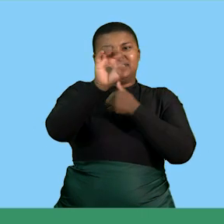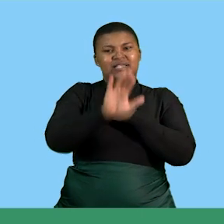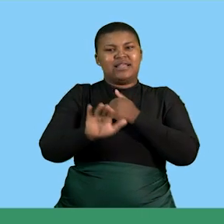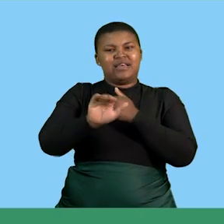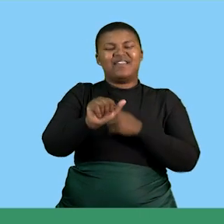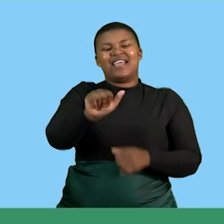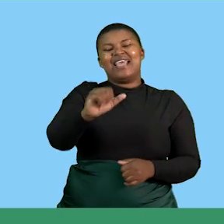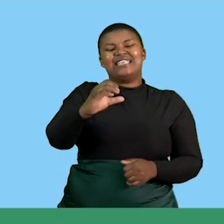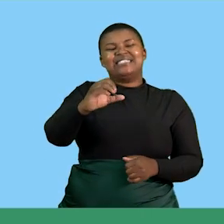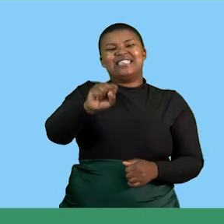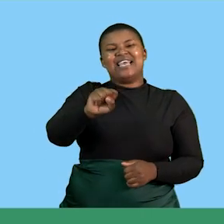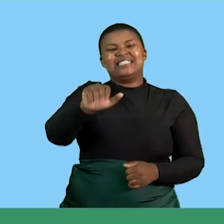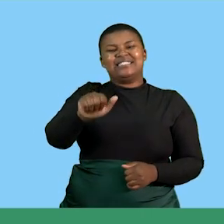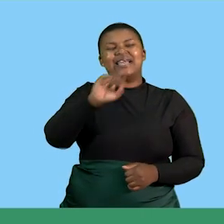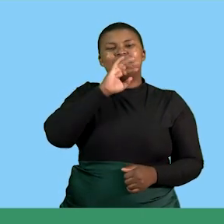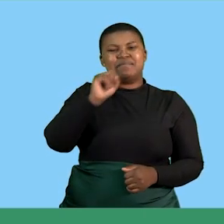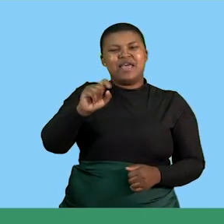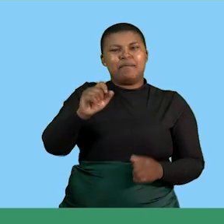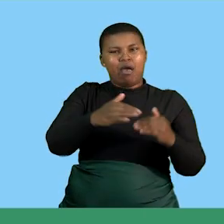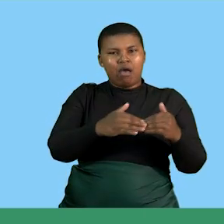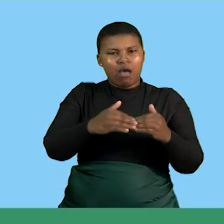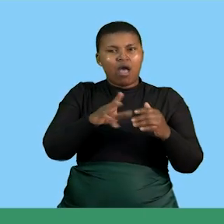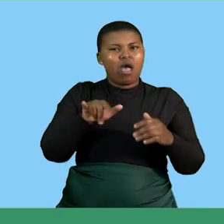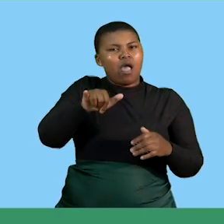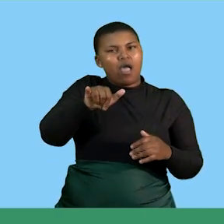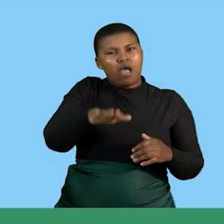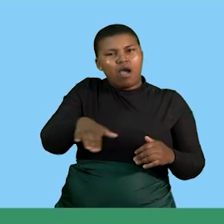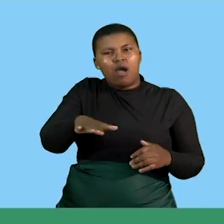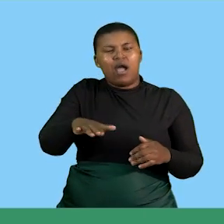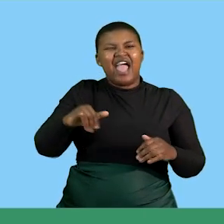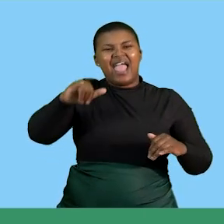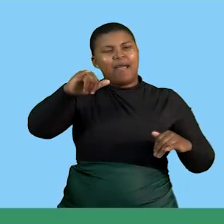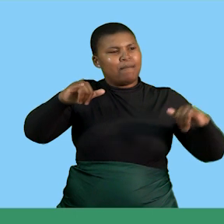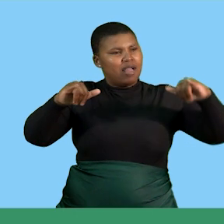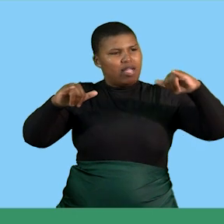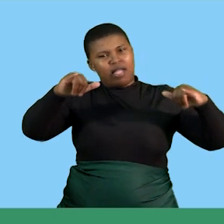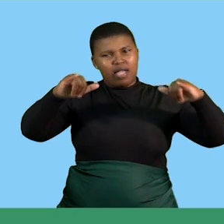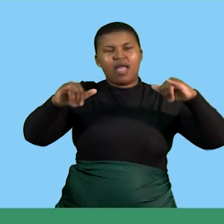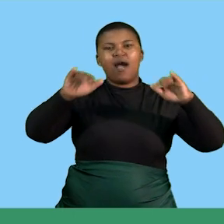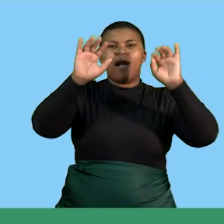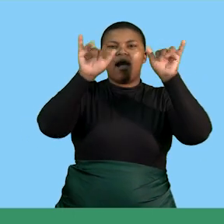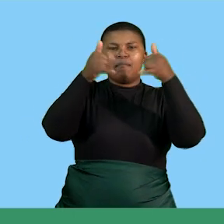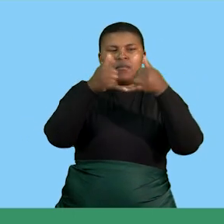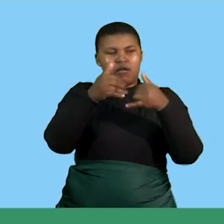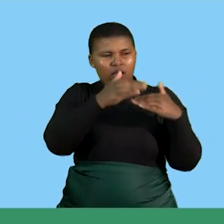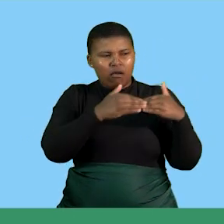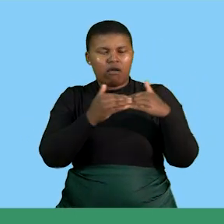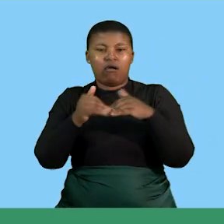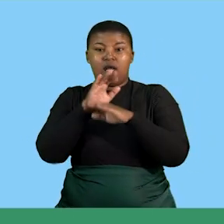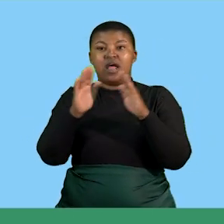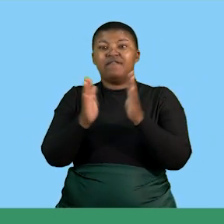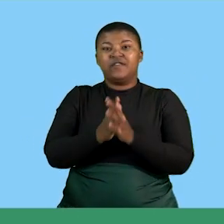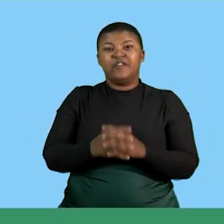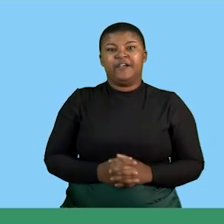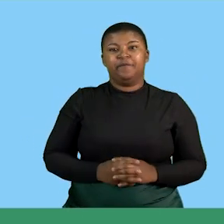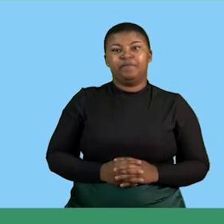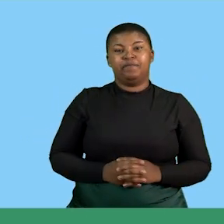provide businesses with certain standards that have to be met for the product to be seen as a quality product.